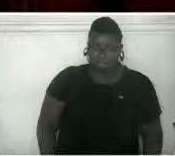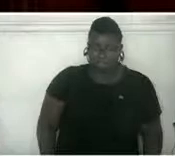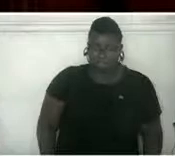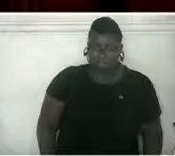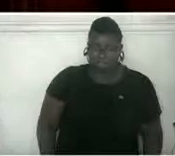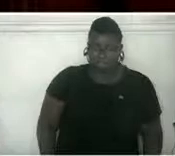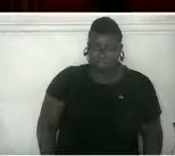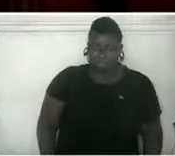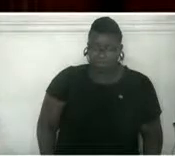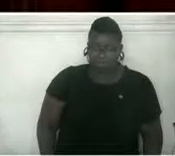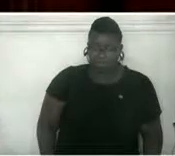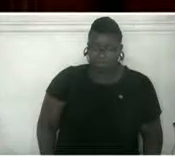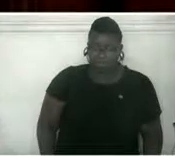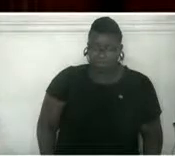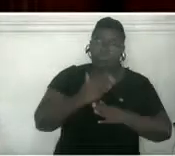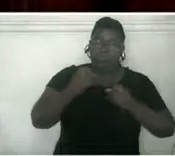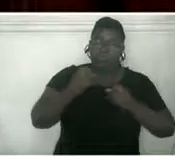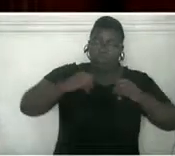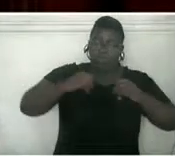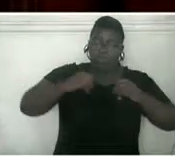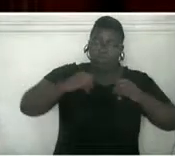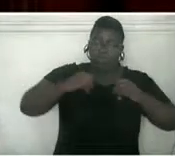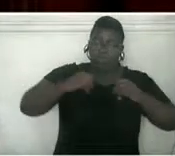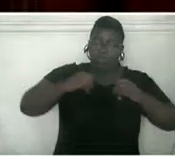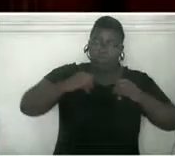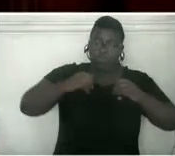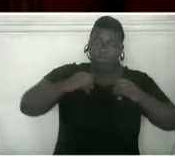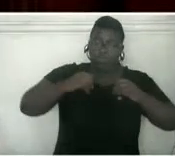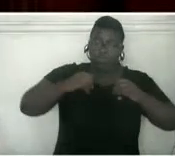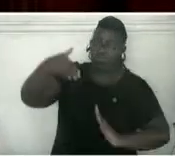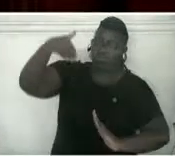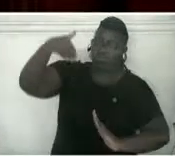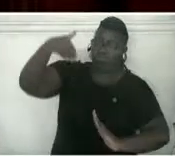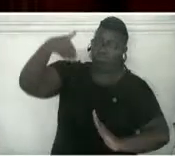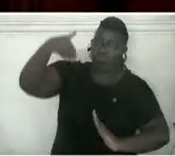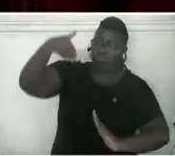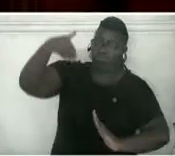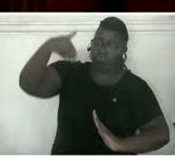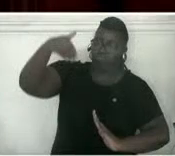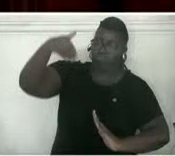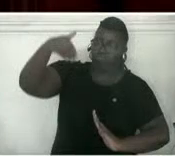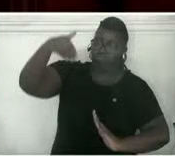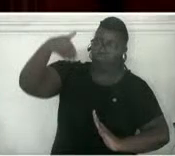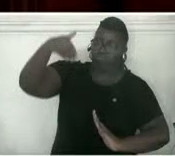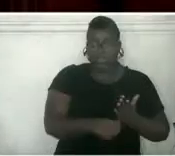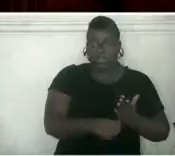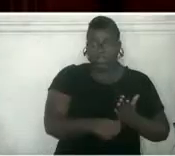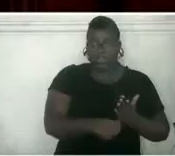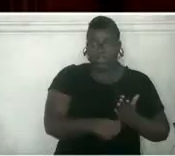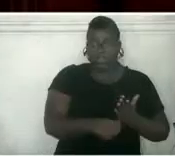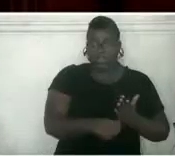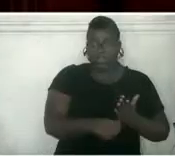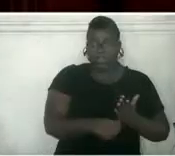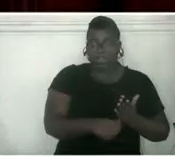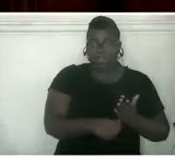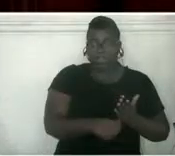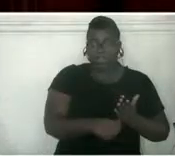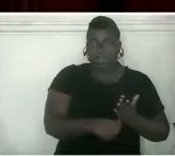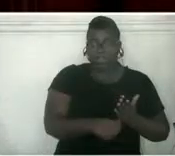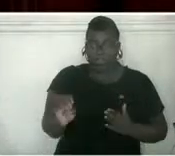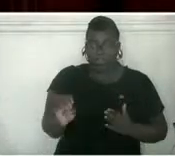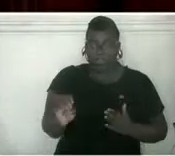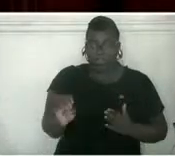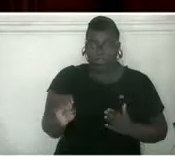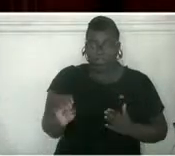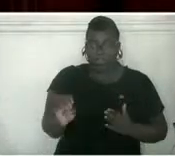job losses result in declining tax revenue. Government get compelled to prioritize